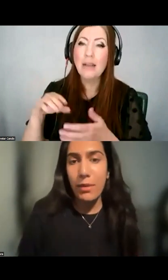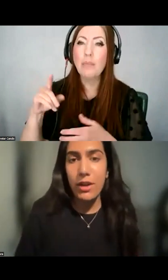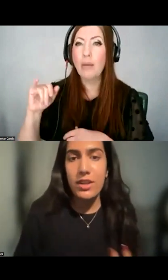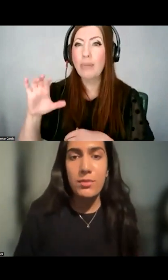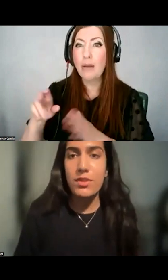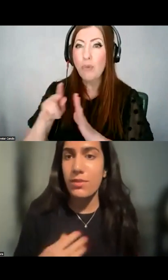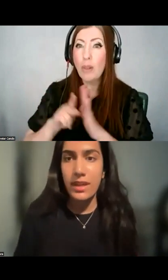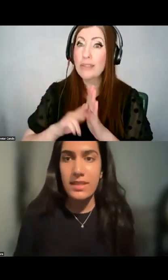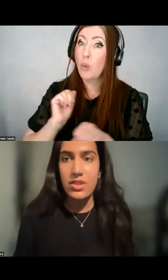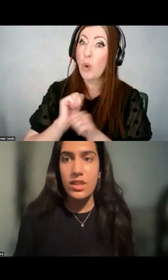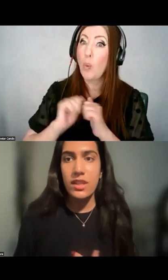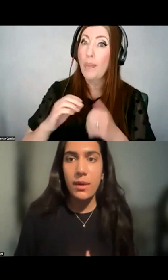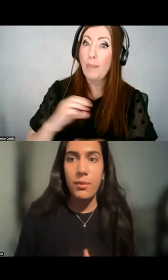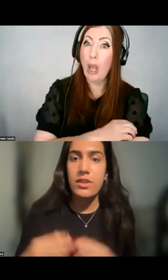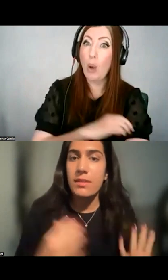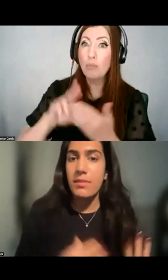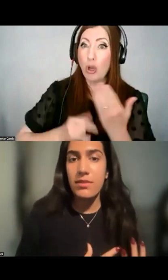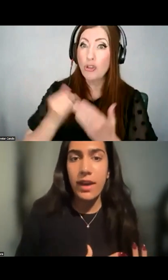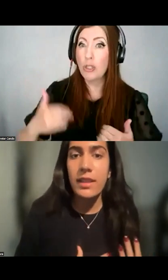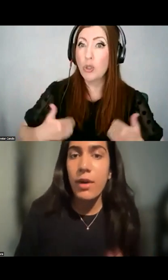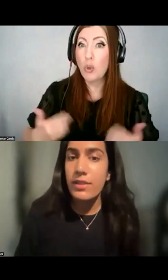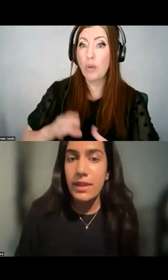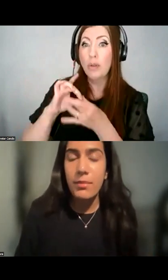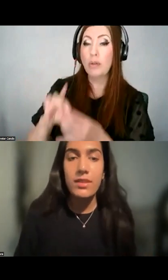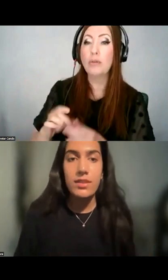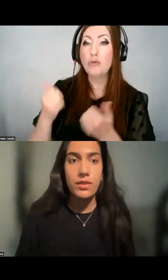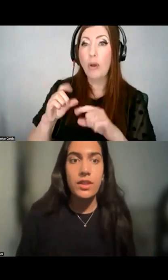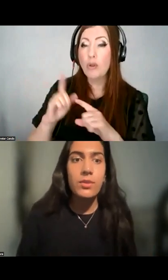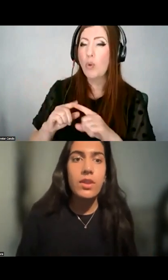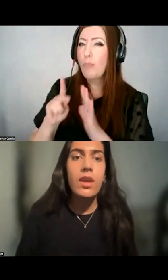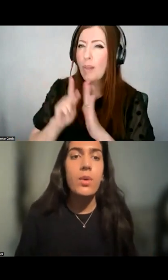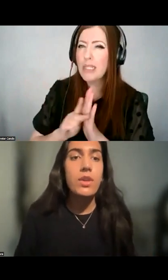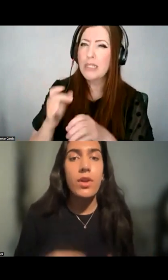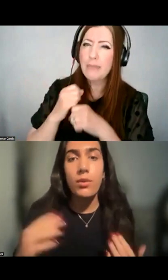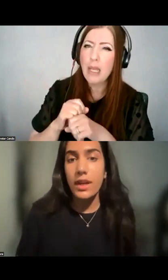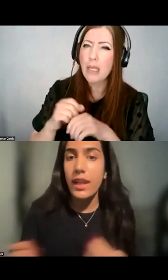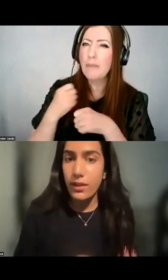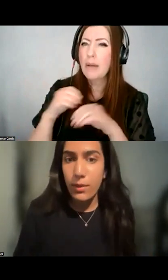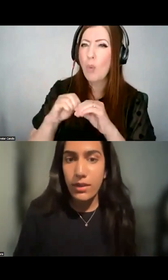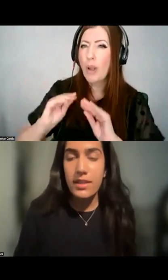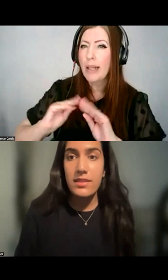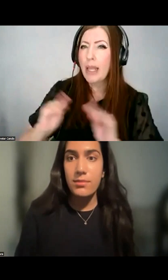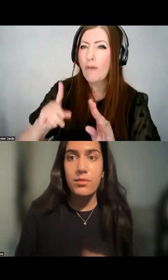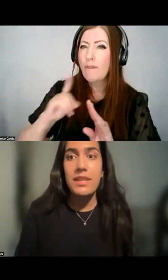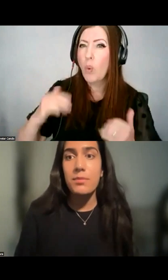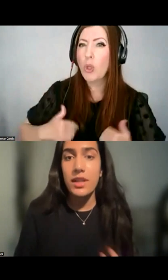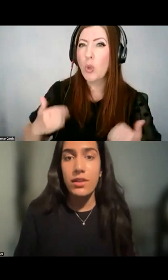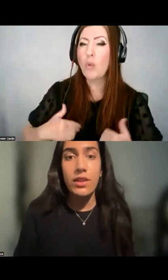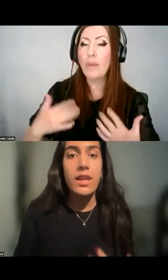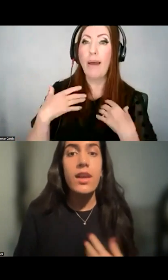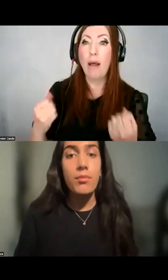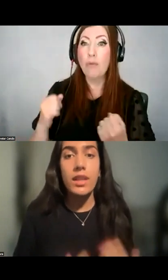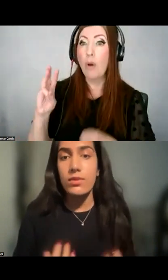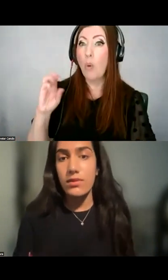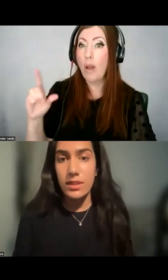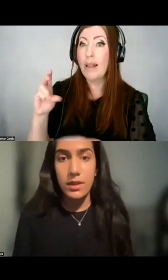with the Youth Power Project, which is an organization that works on demystifying the policymaking process for youth. We do a lot of work in the health and wellness space,